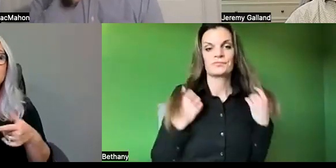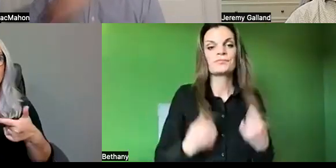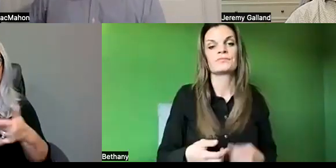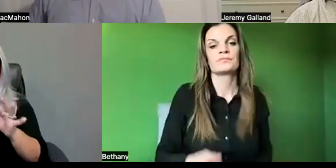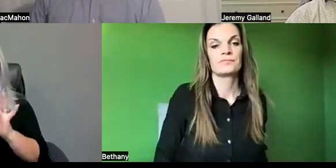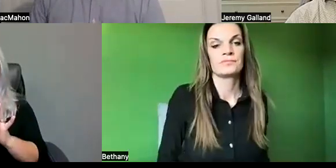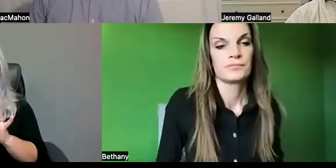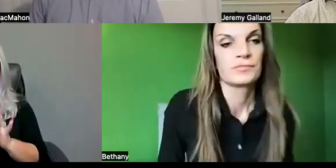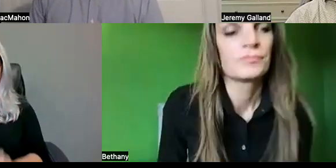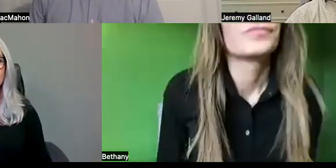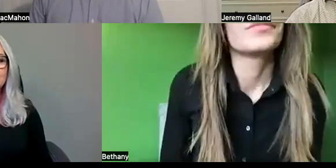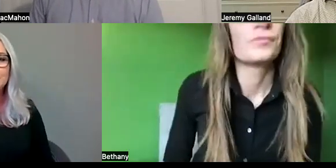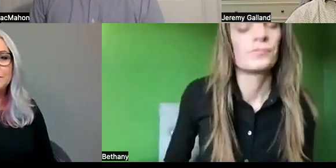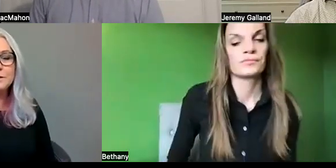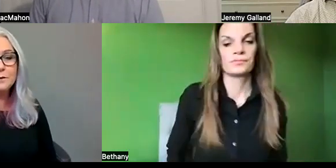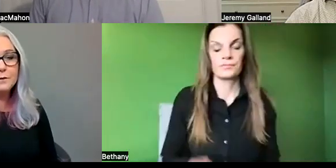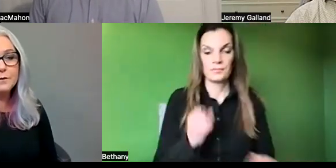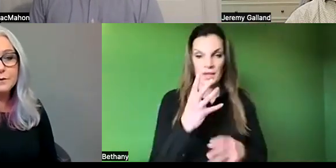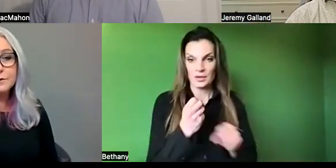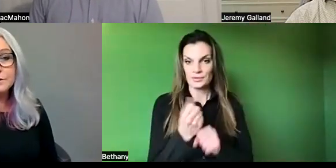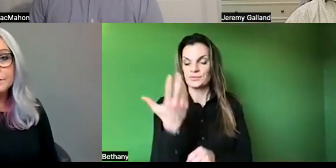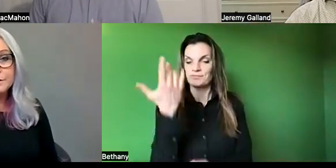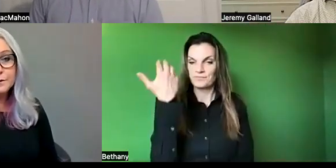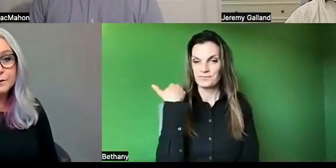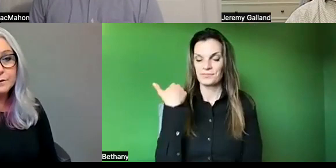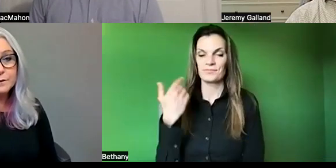to, many years ago,